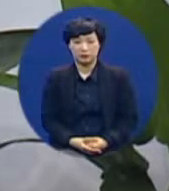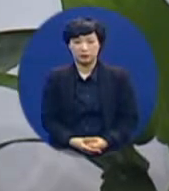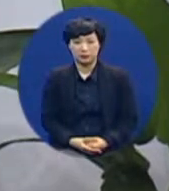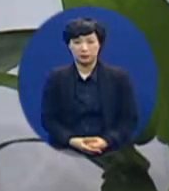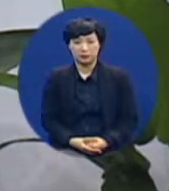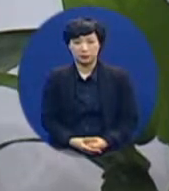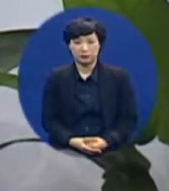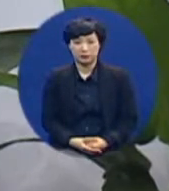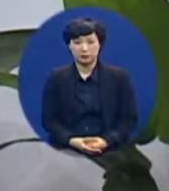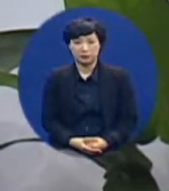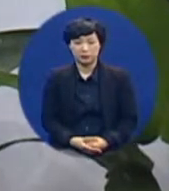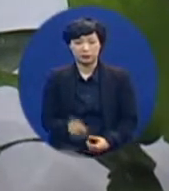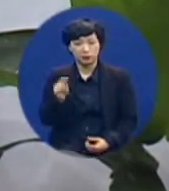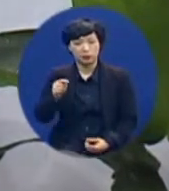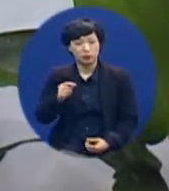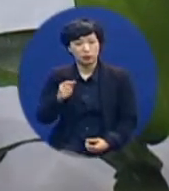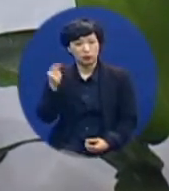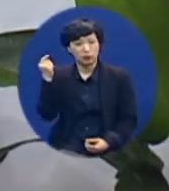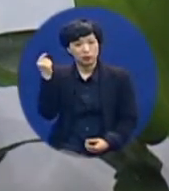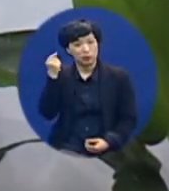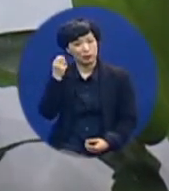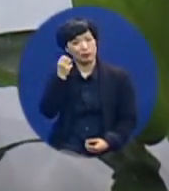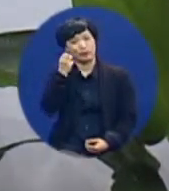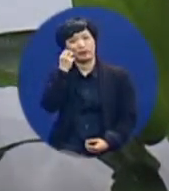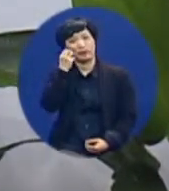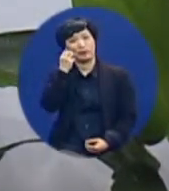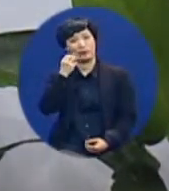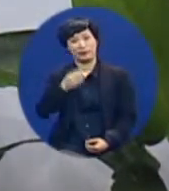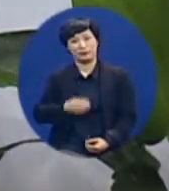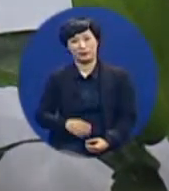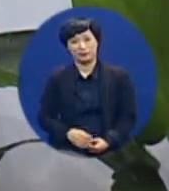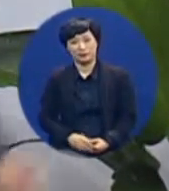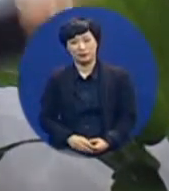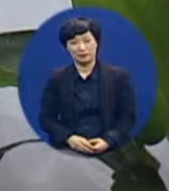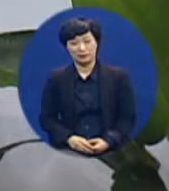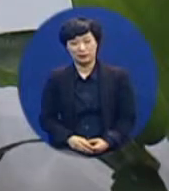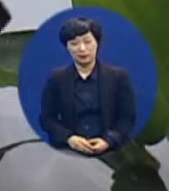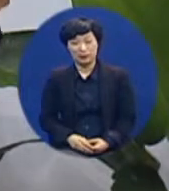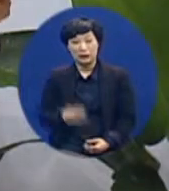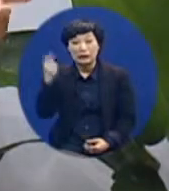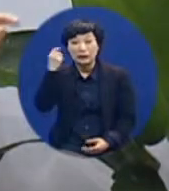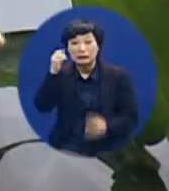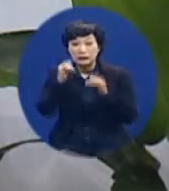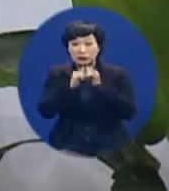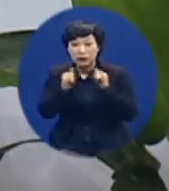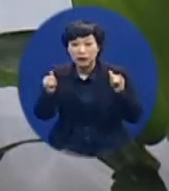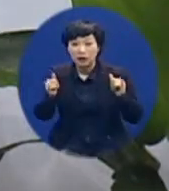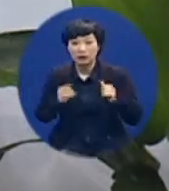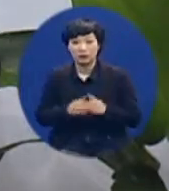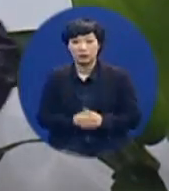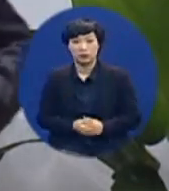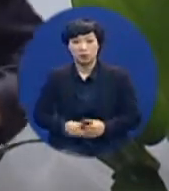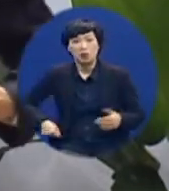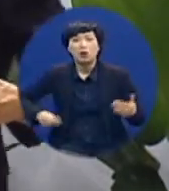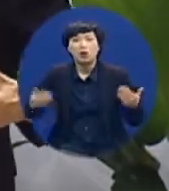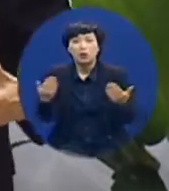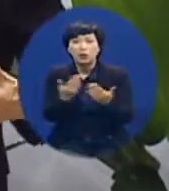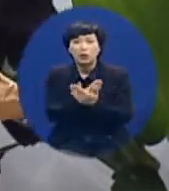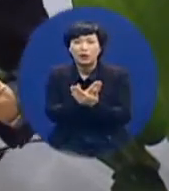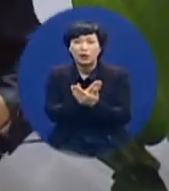But his message was out of ordinary. Those who listened to him couldn't